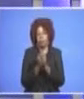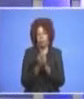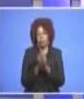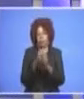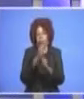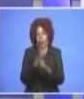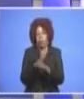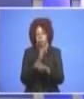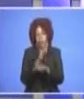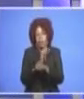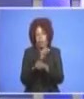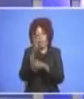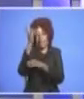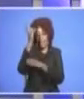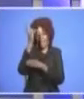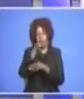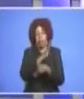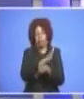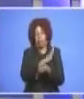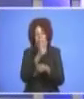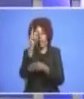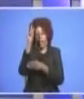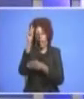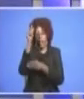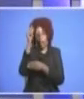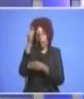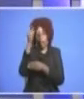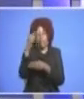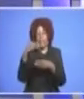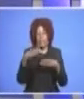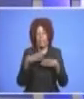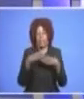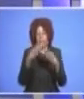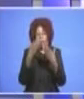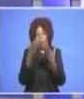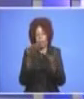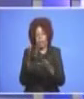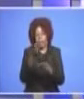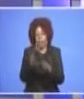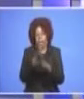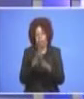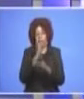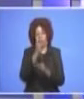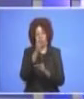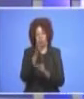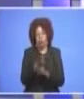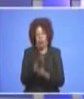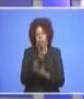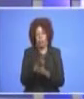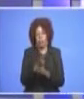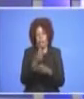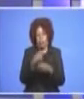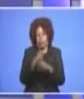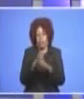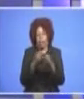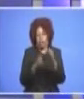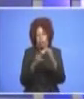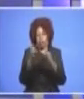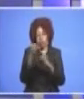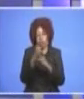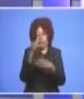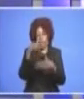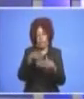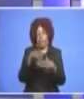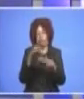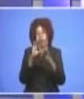Works Minister the Honorable Desmond Banner says the government is committed to keeping its promise of making infrastructural upgrades in the Family